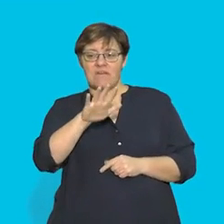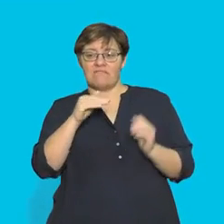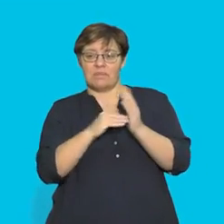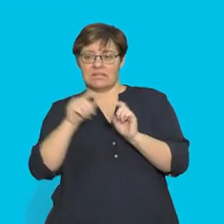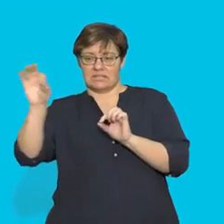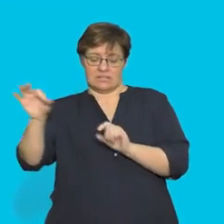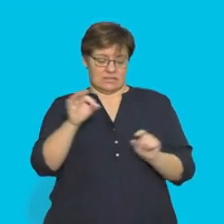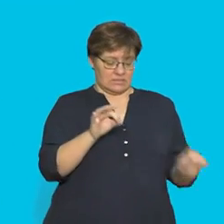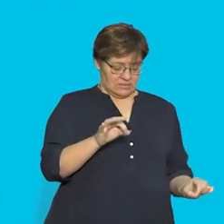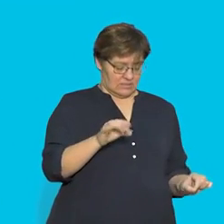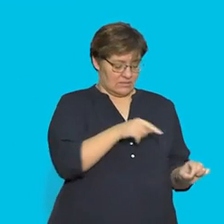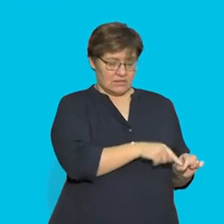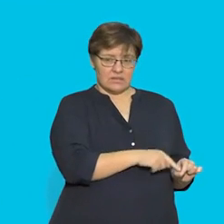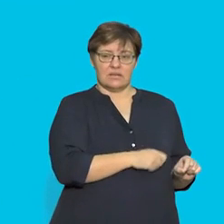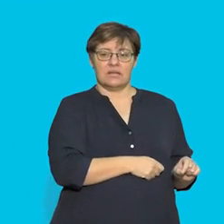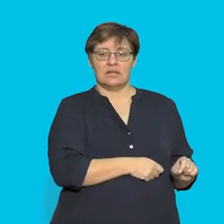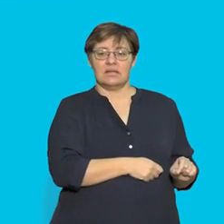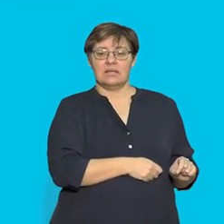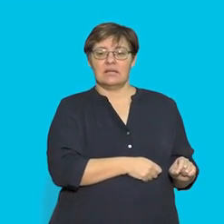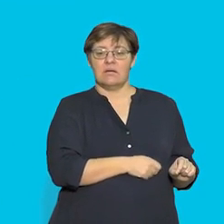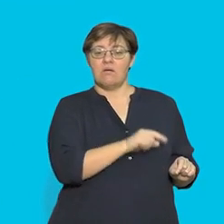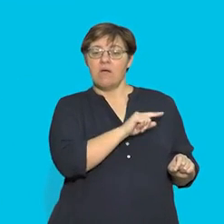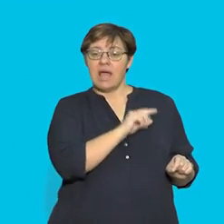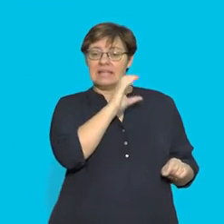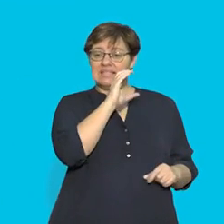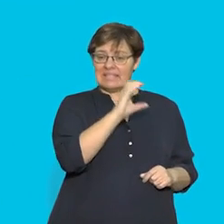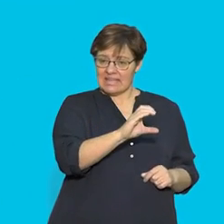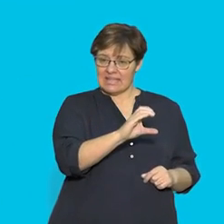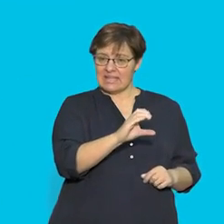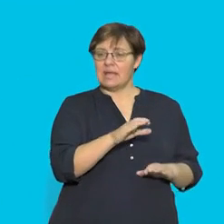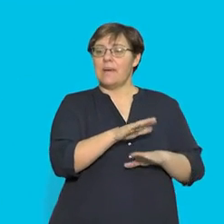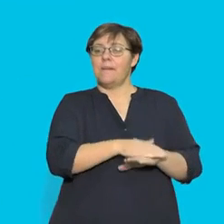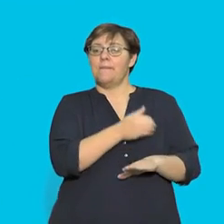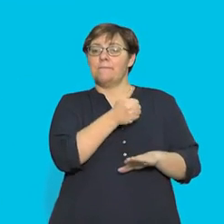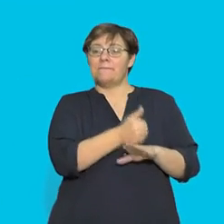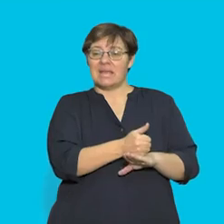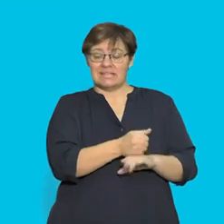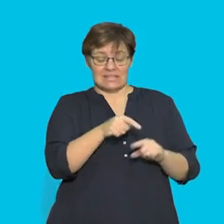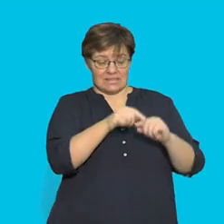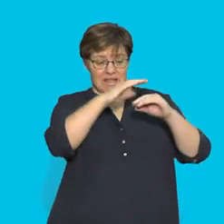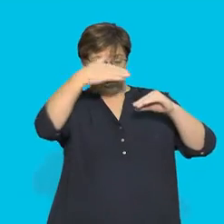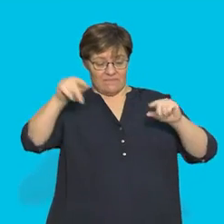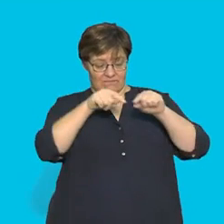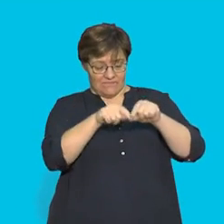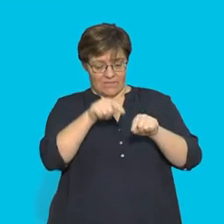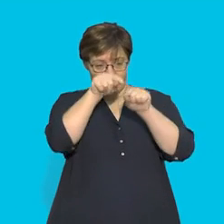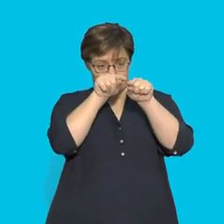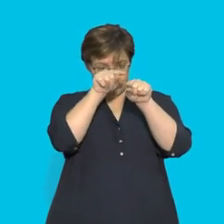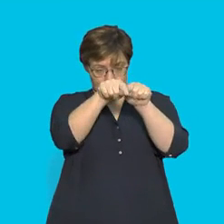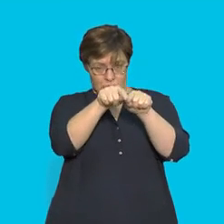point at the base of the cliff. So because C is at a point at the base of the cliff, we can join those